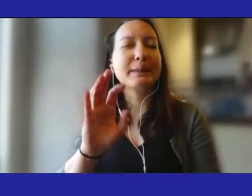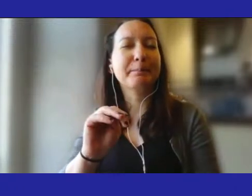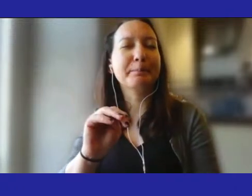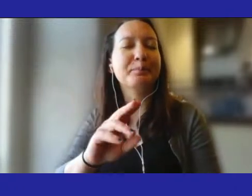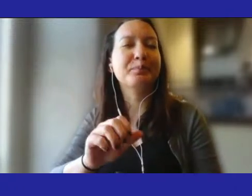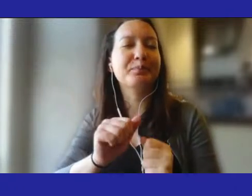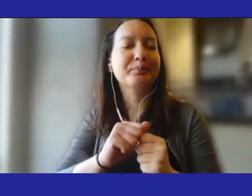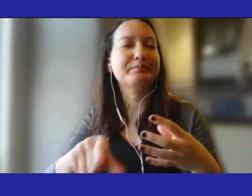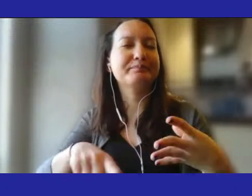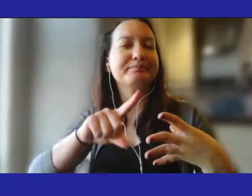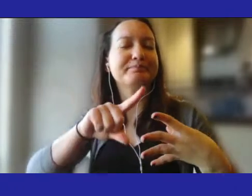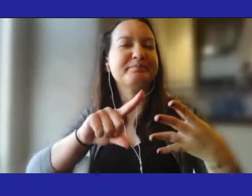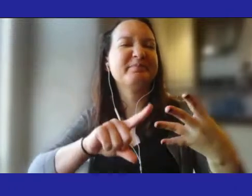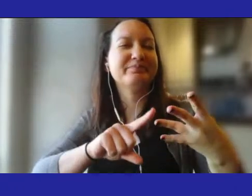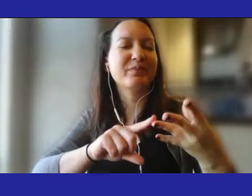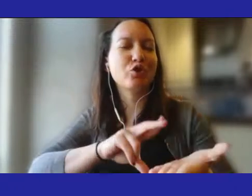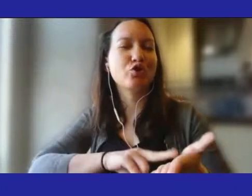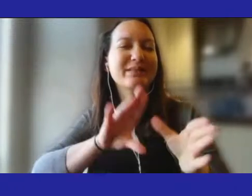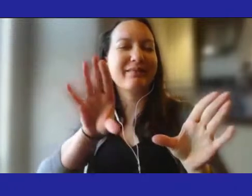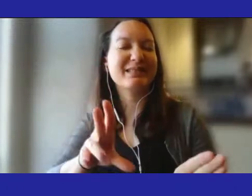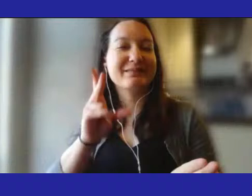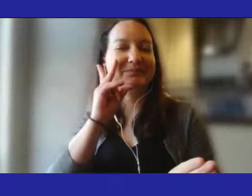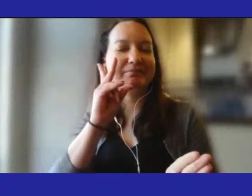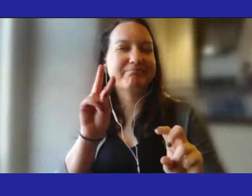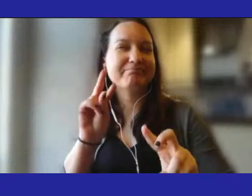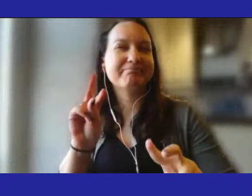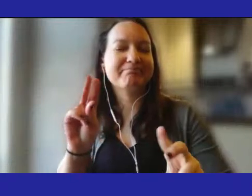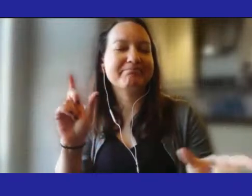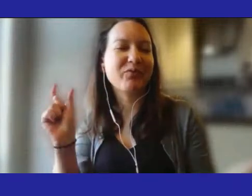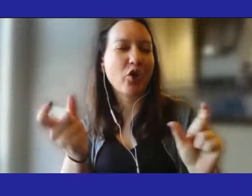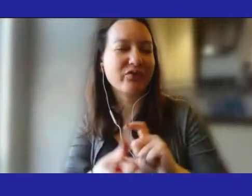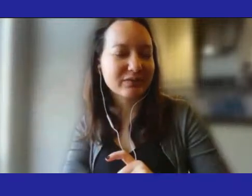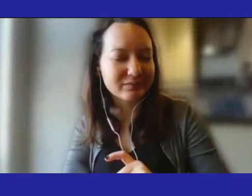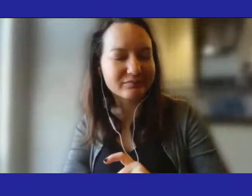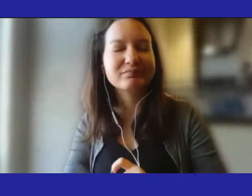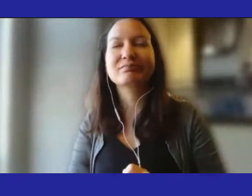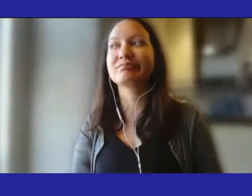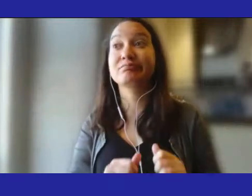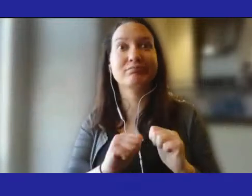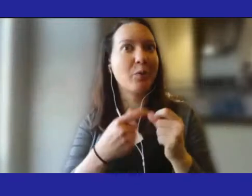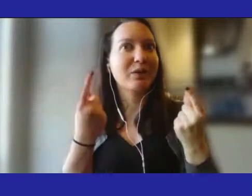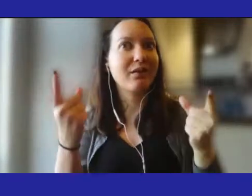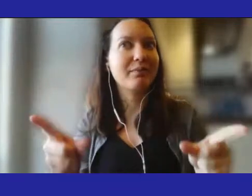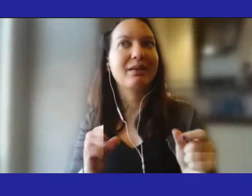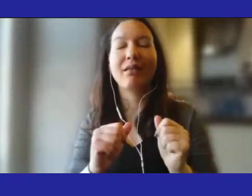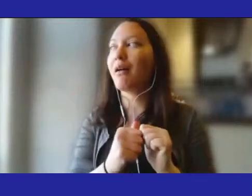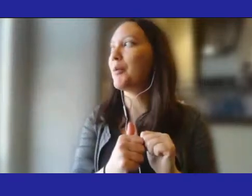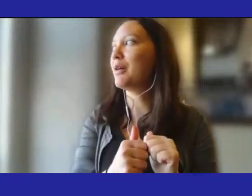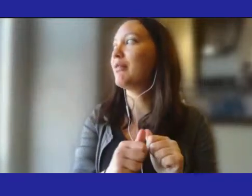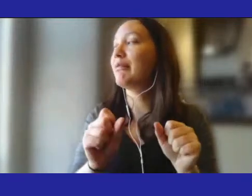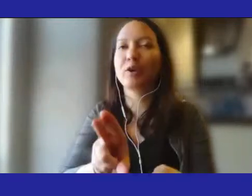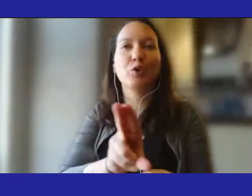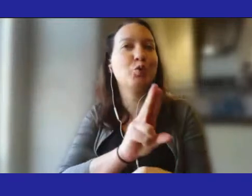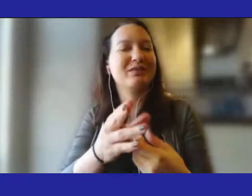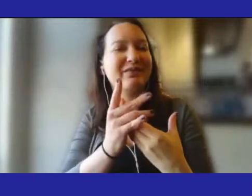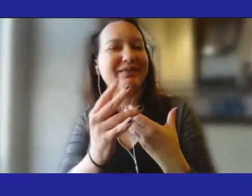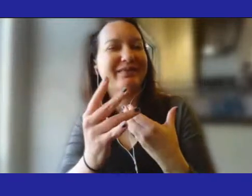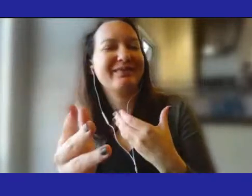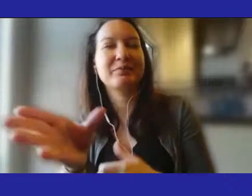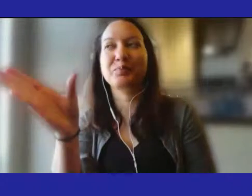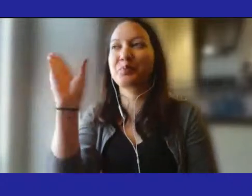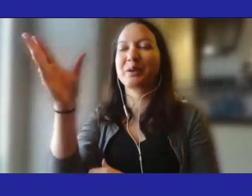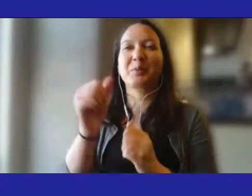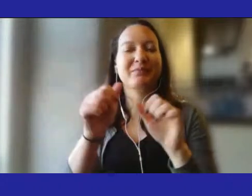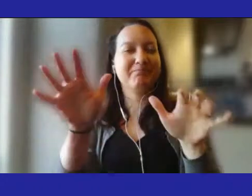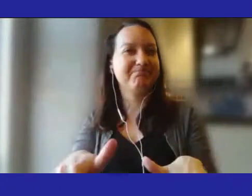So look forward to see how that evolves and how they actually do that in a way that it can be useful when they present it to everyone.